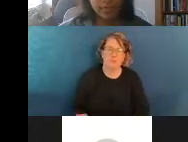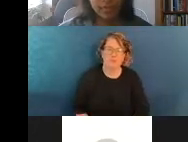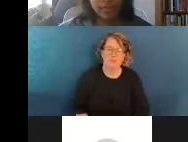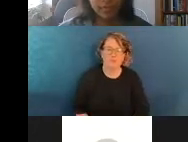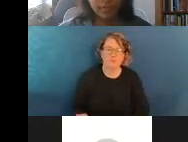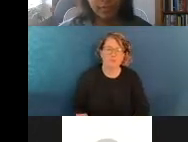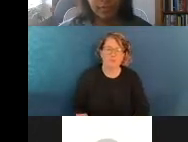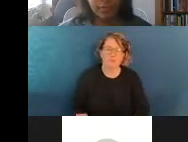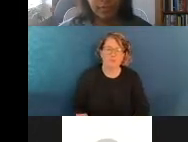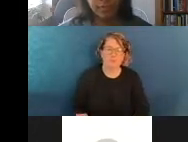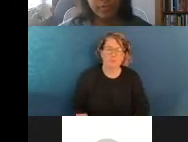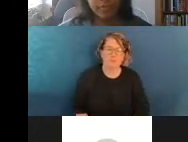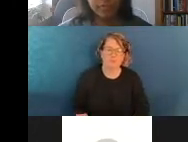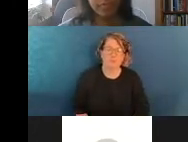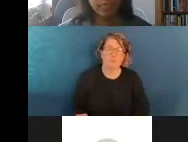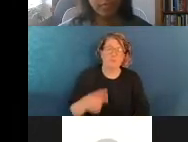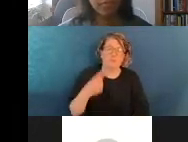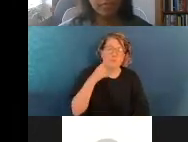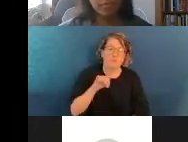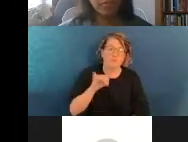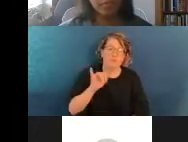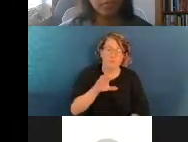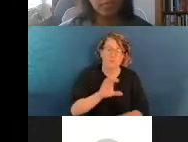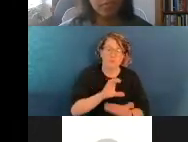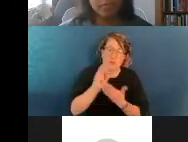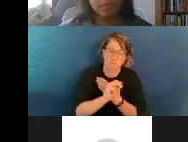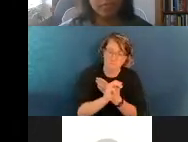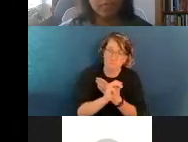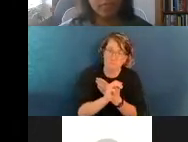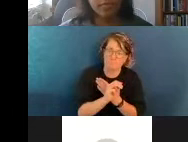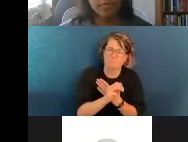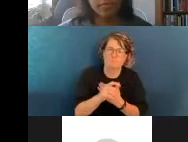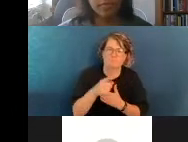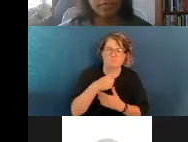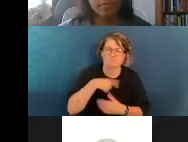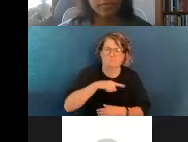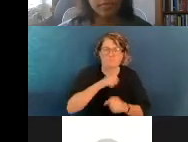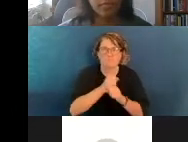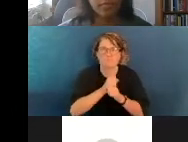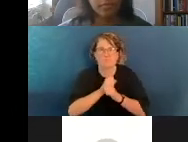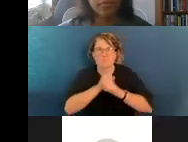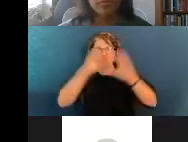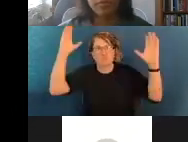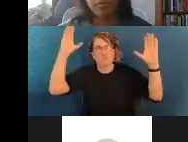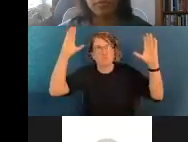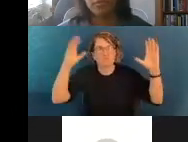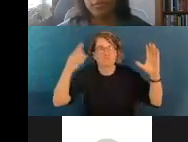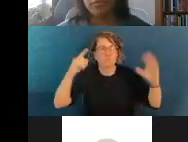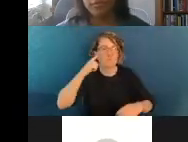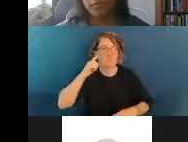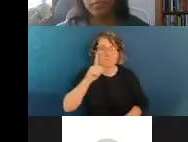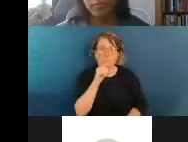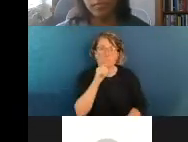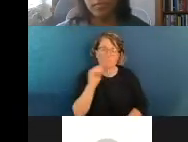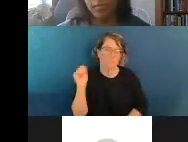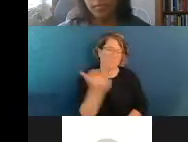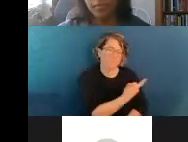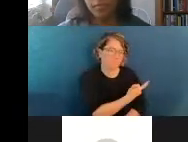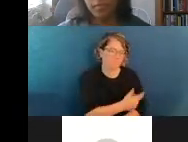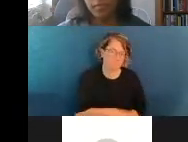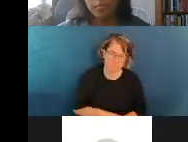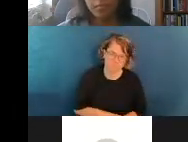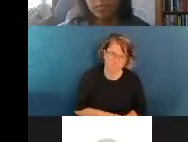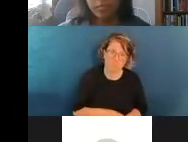terms of this curriculum, we conceptualize this as really being for everybody. The first iteration we've